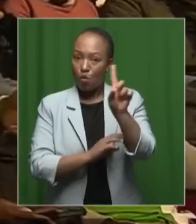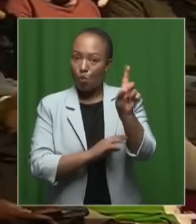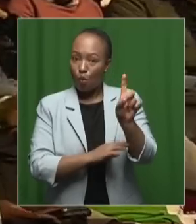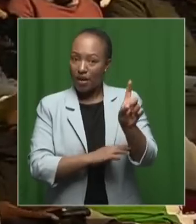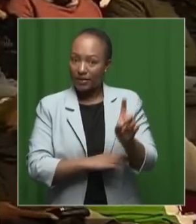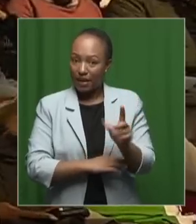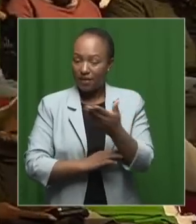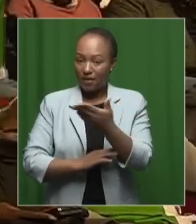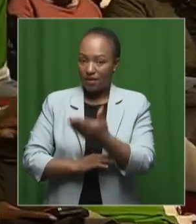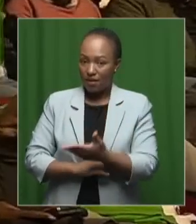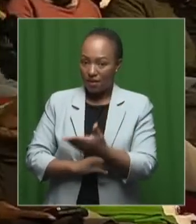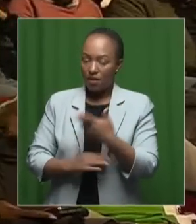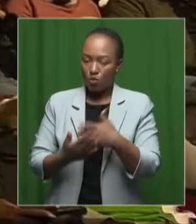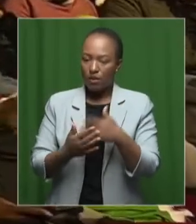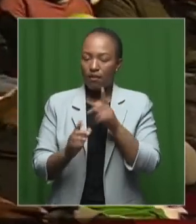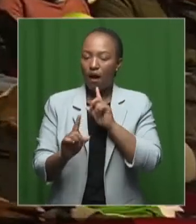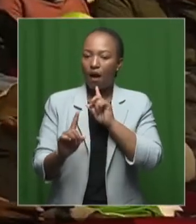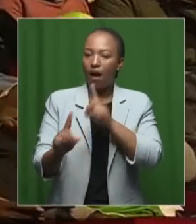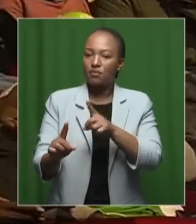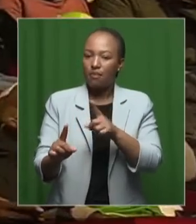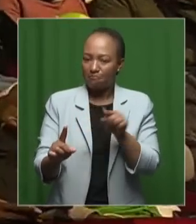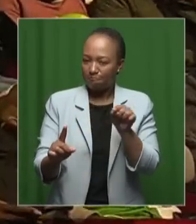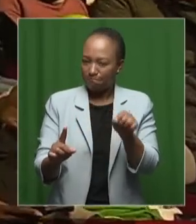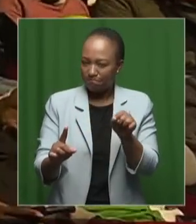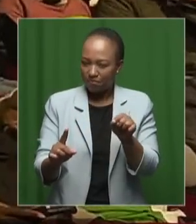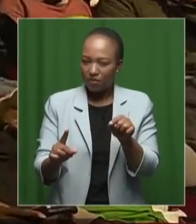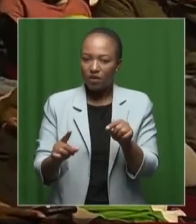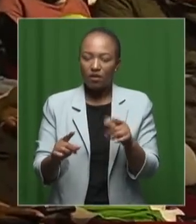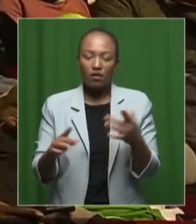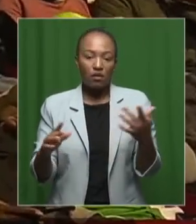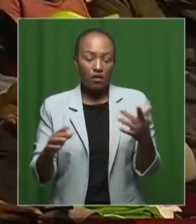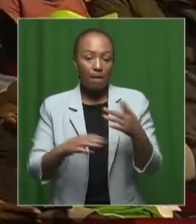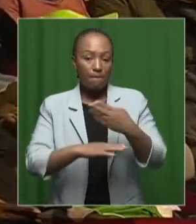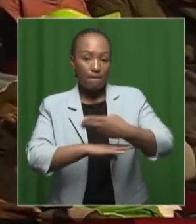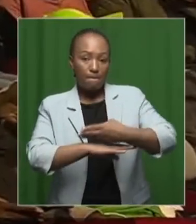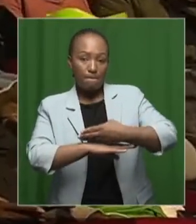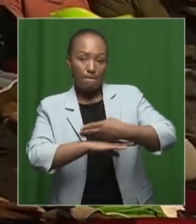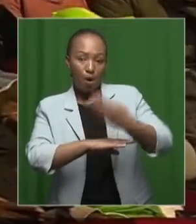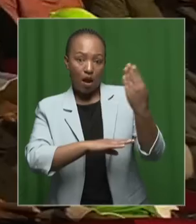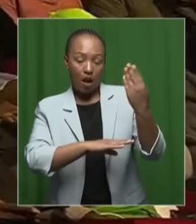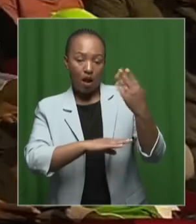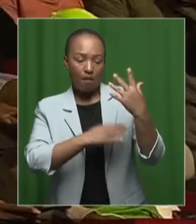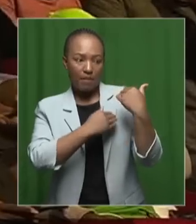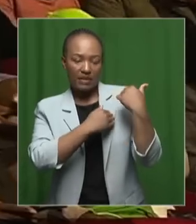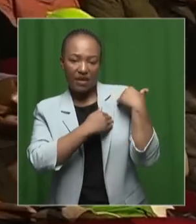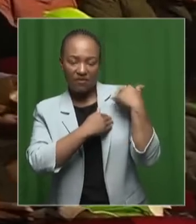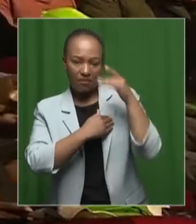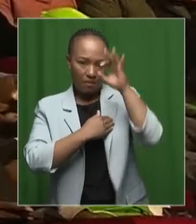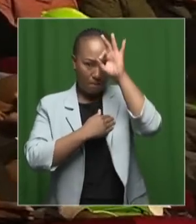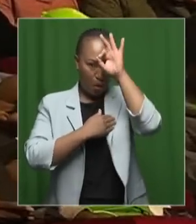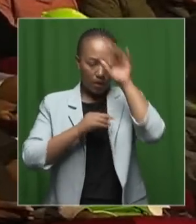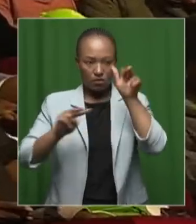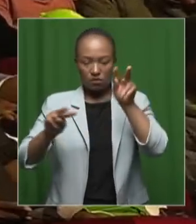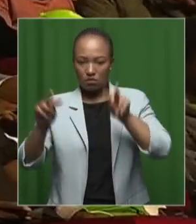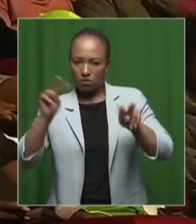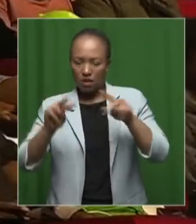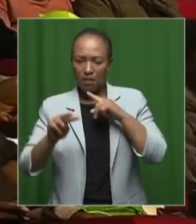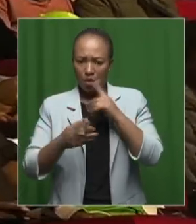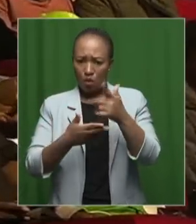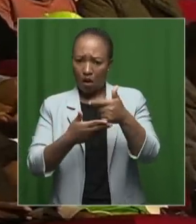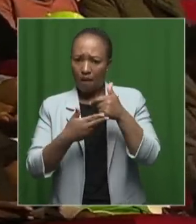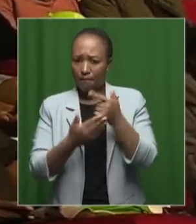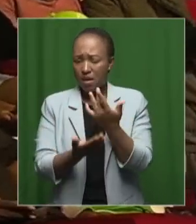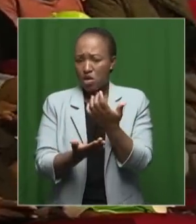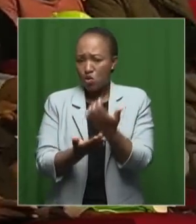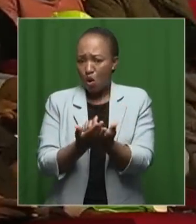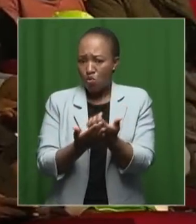us closer to that answer. Firstly, does secure borders equal prosperity, economic prosperity for the locals